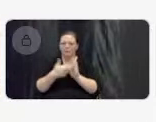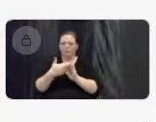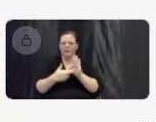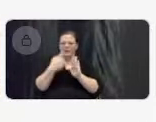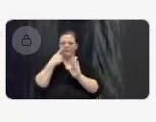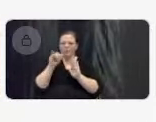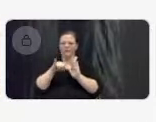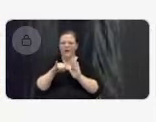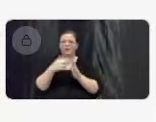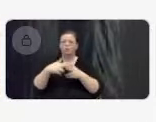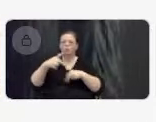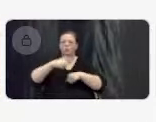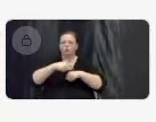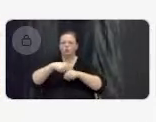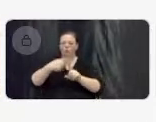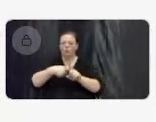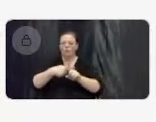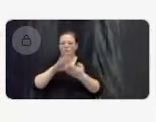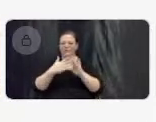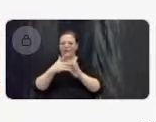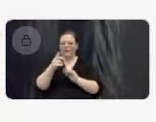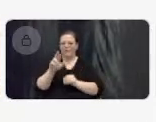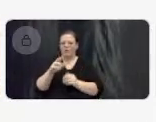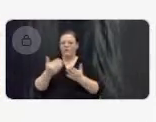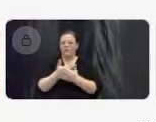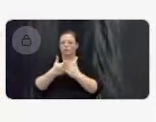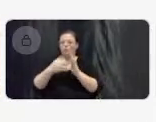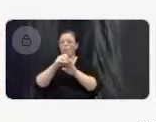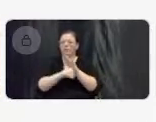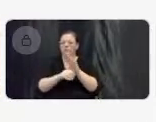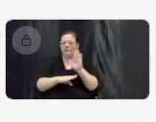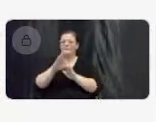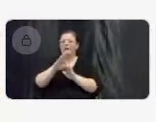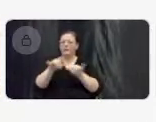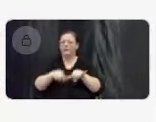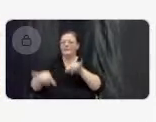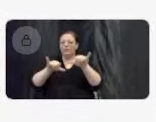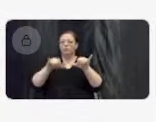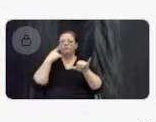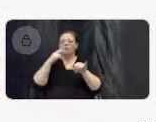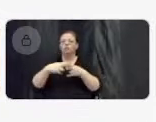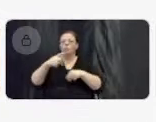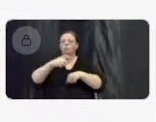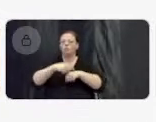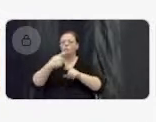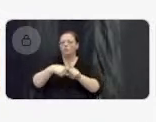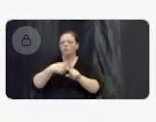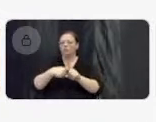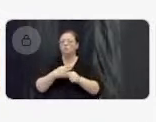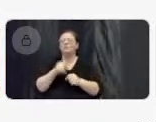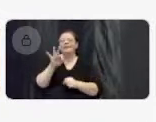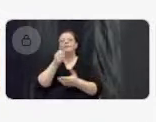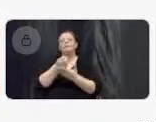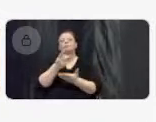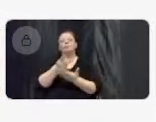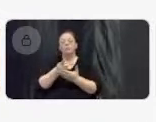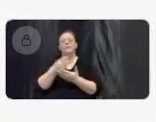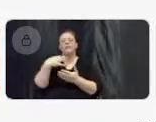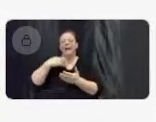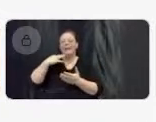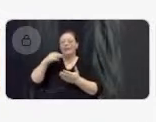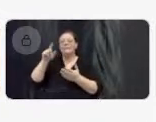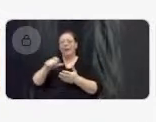Rock. The new ordinance established development standards for short-term rentals. If approved, the applicant